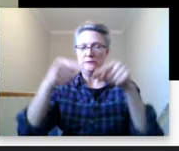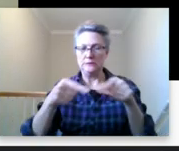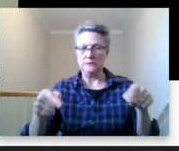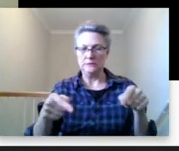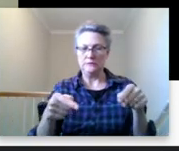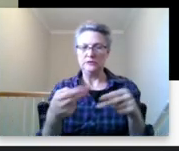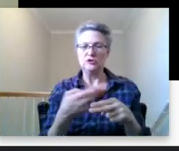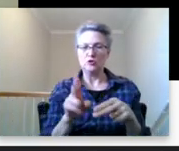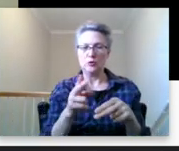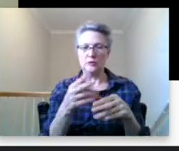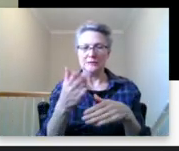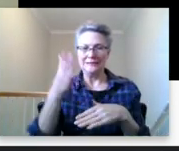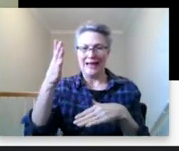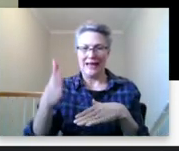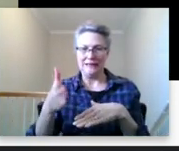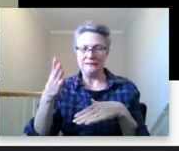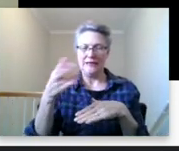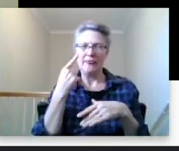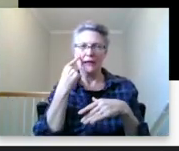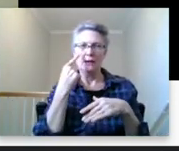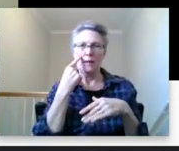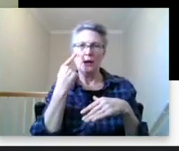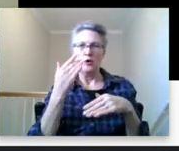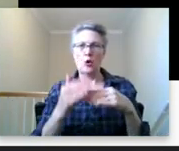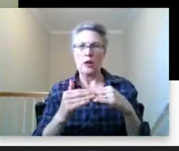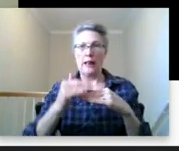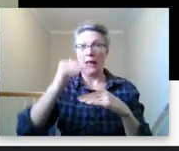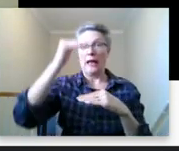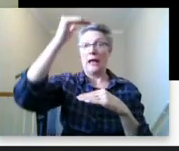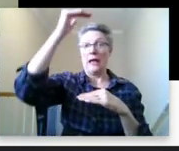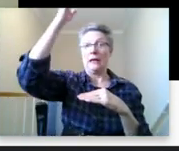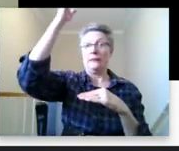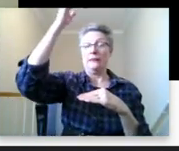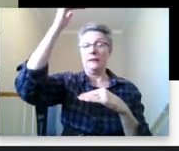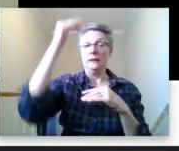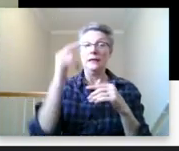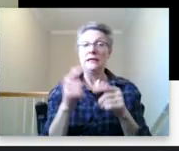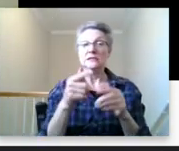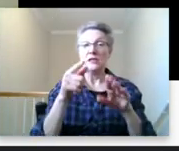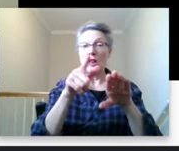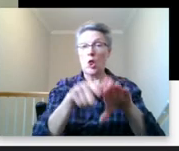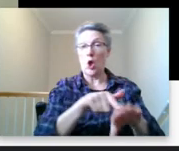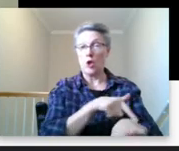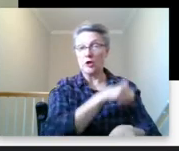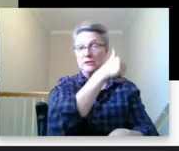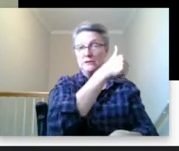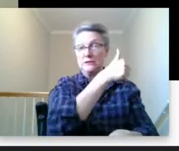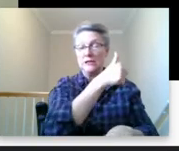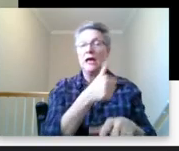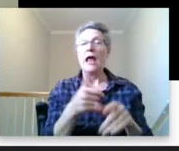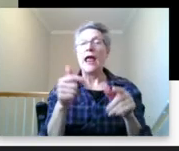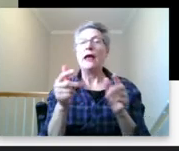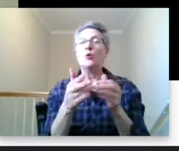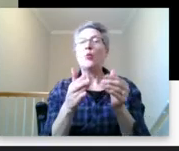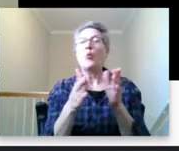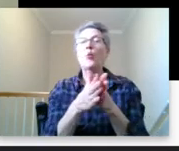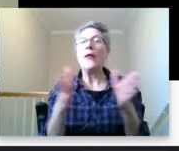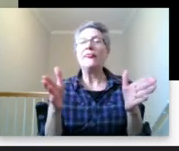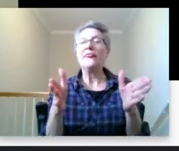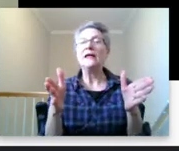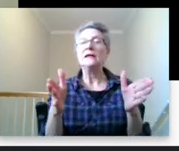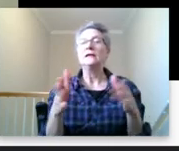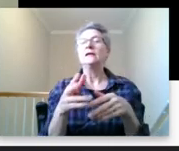sides. Think about your length, right? Is your length vertical? Is it your taller part, or is it horizontally? And you would know it's